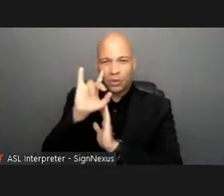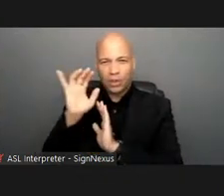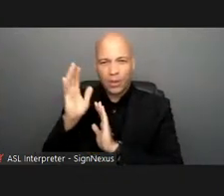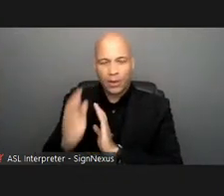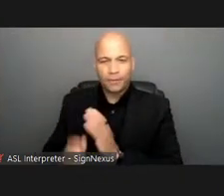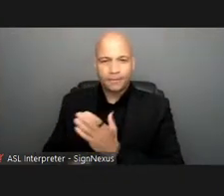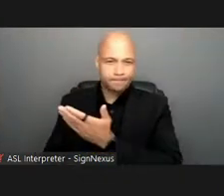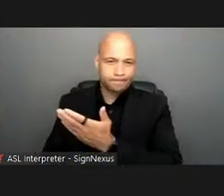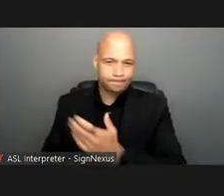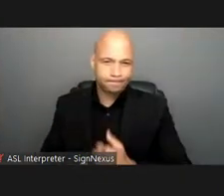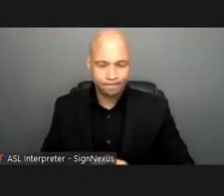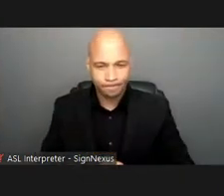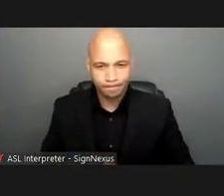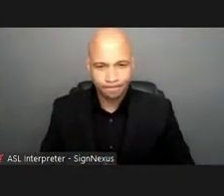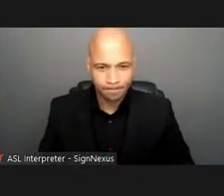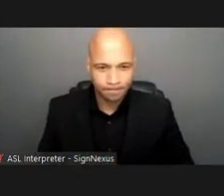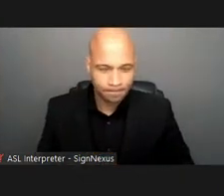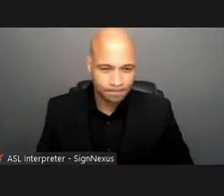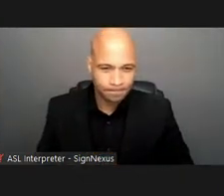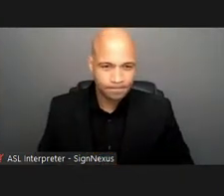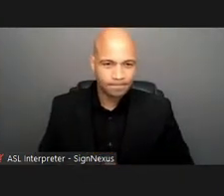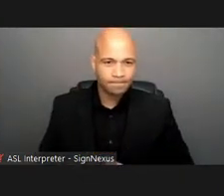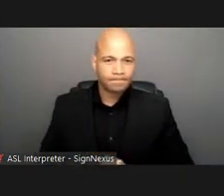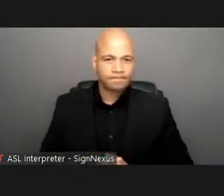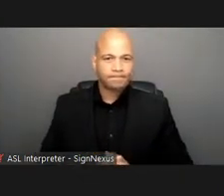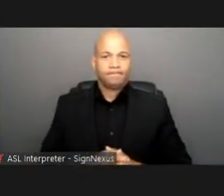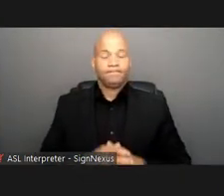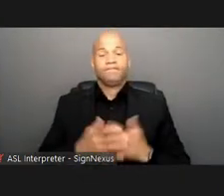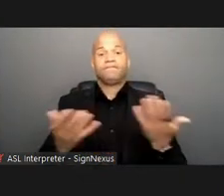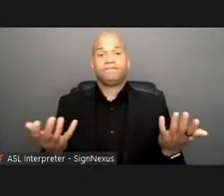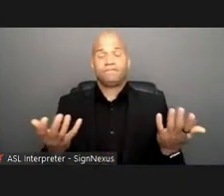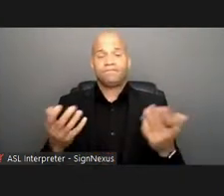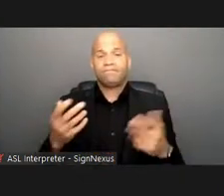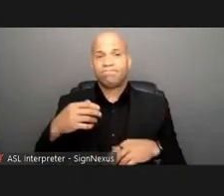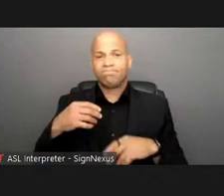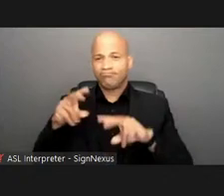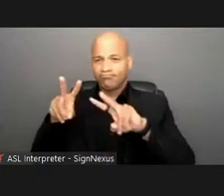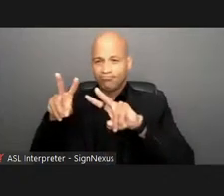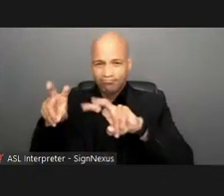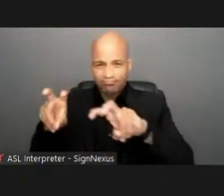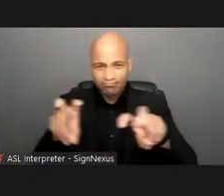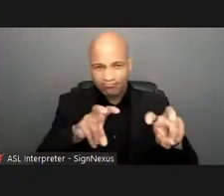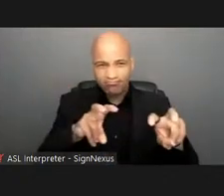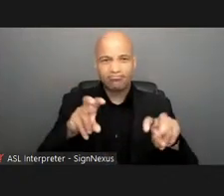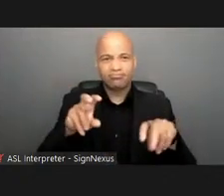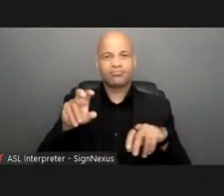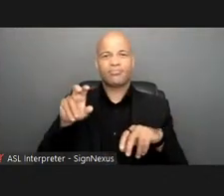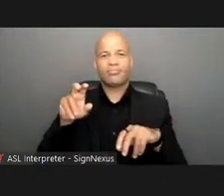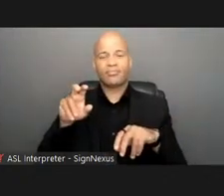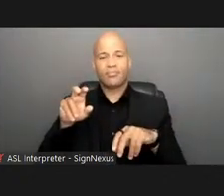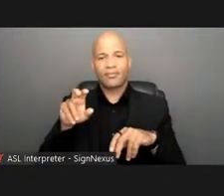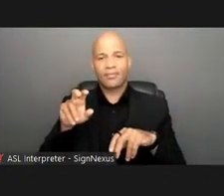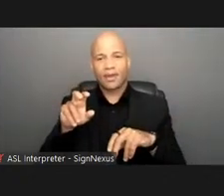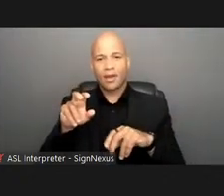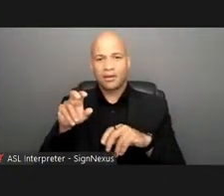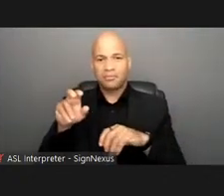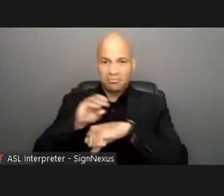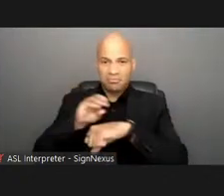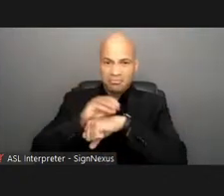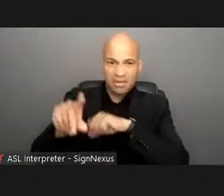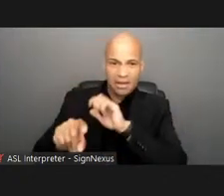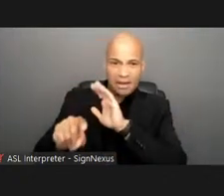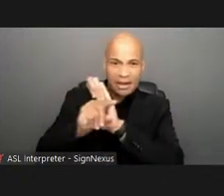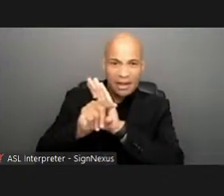here with respect to the findings the central business district polling alternative does not result in adverse effects